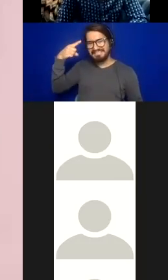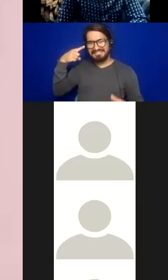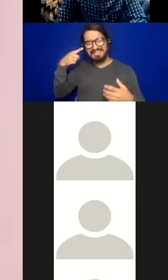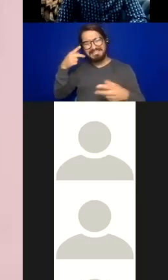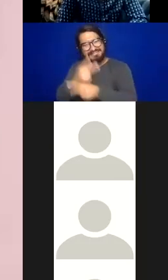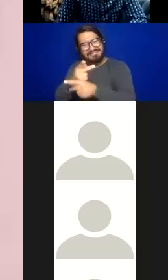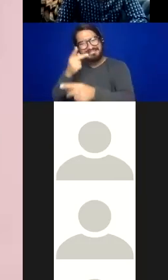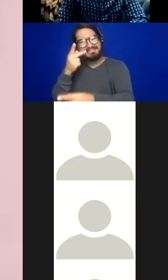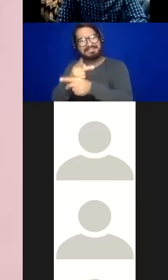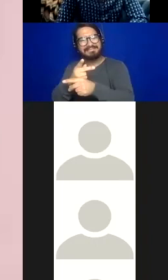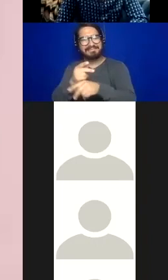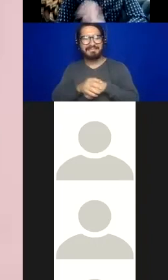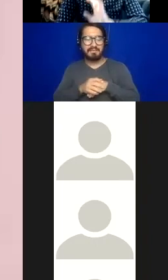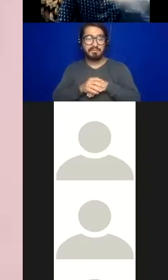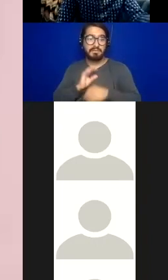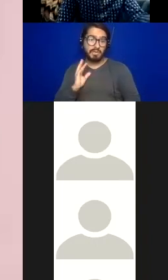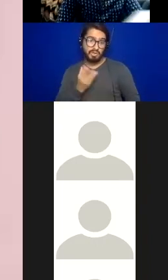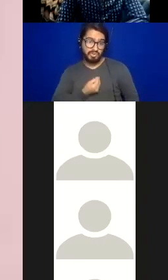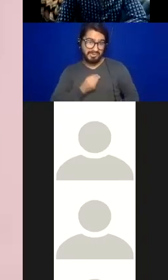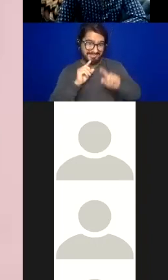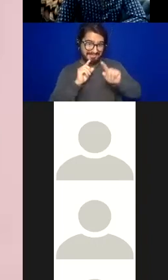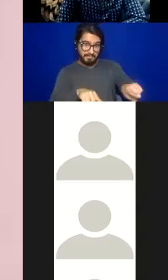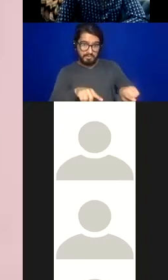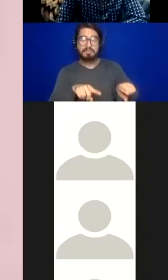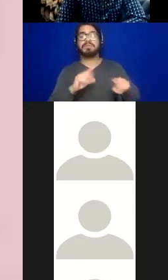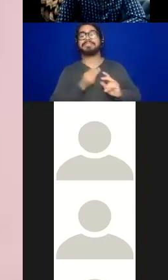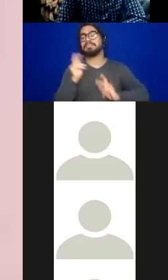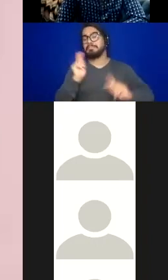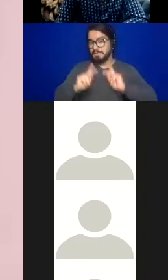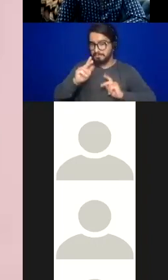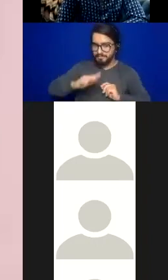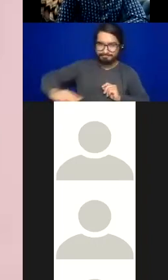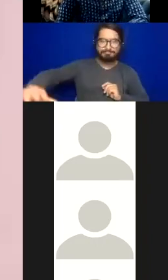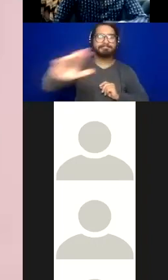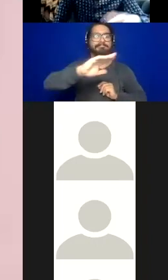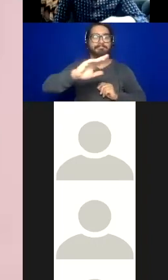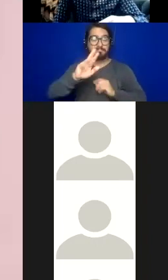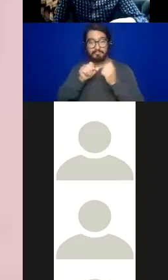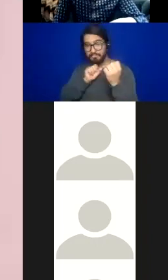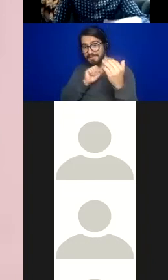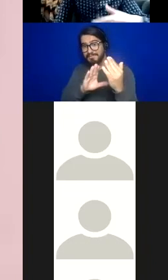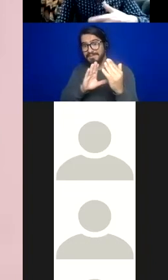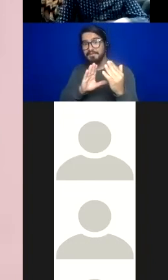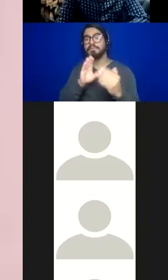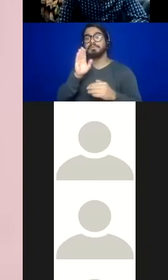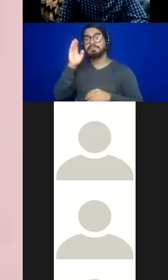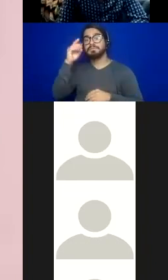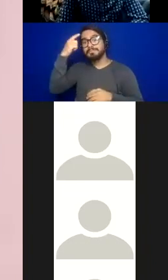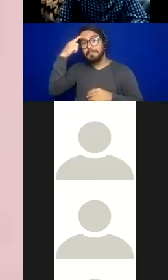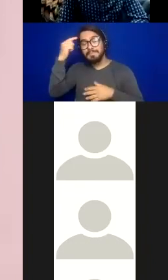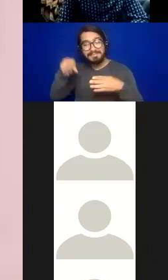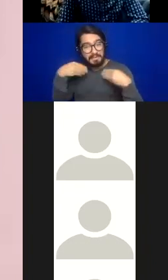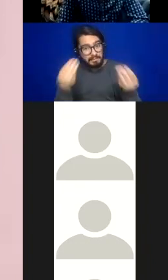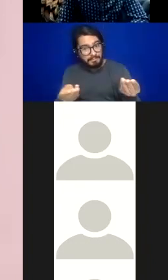Of trans respondents, so trans folks in general, who had seen a mental health care provider in the past year,